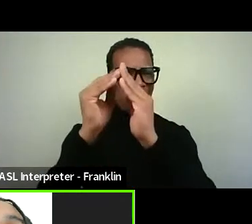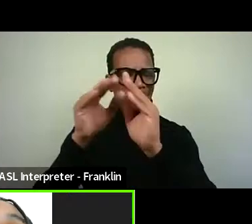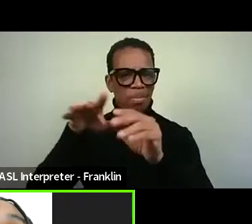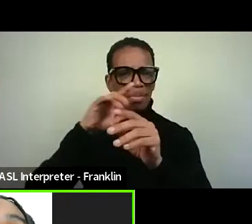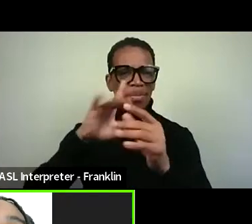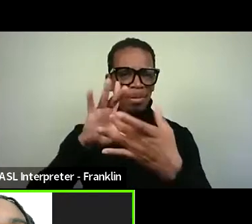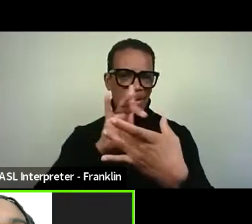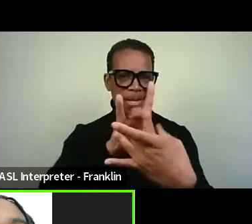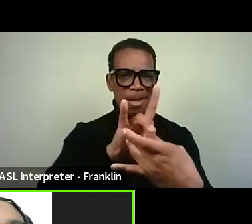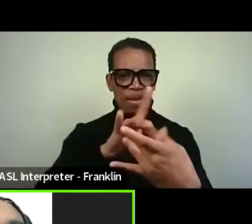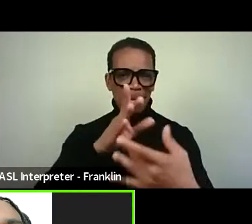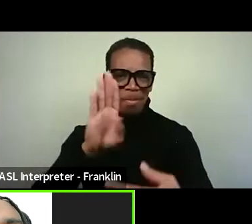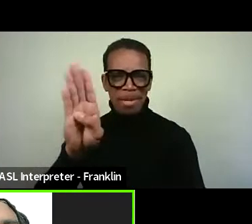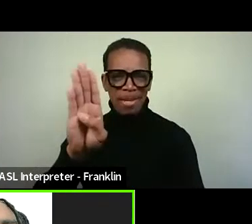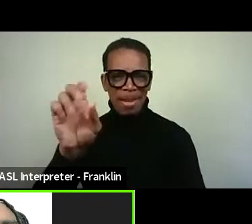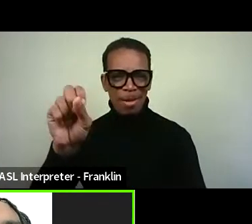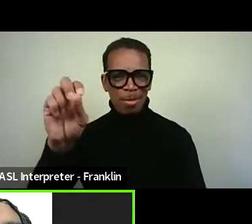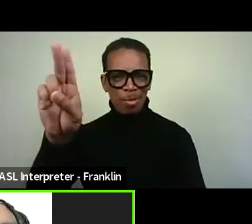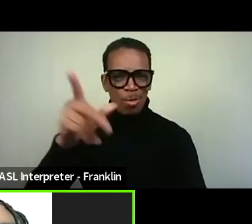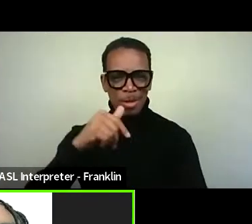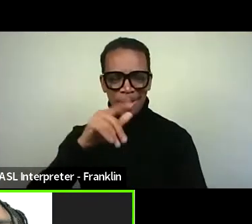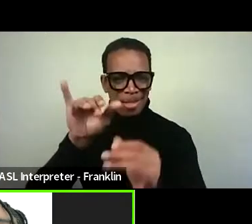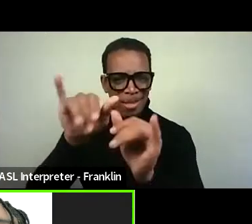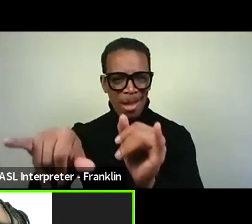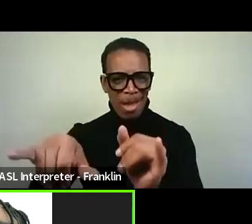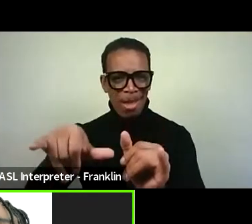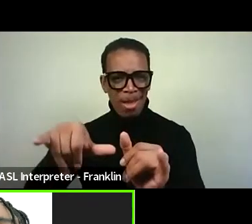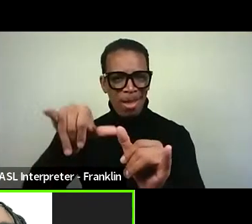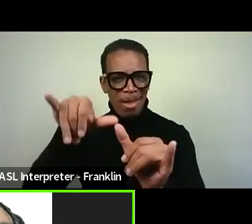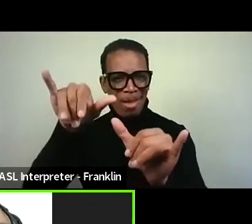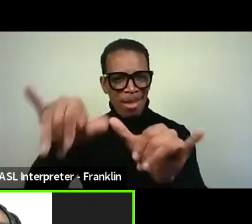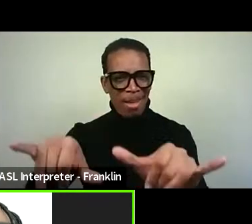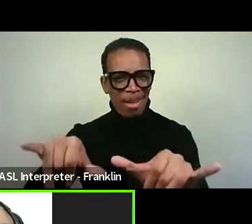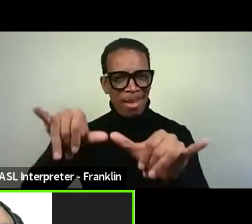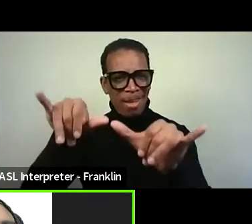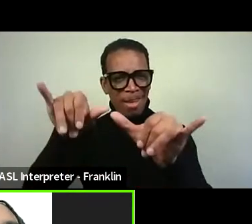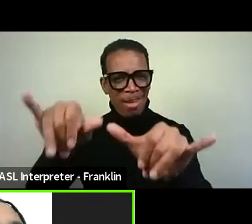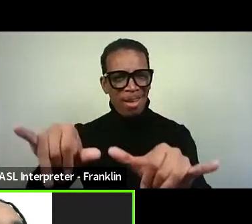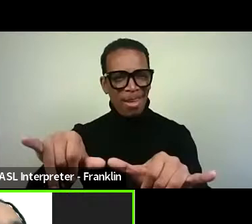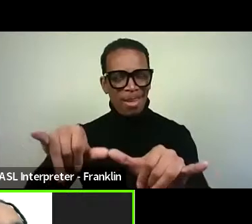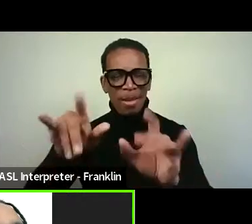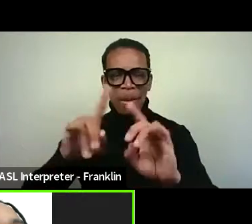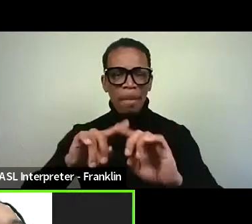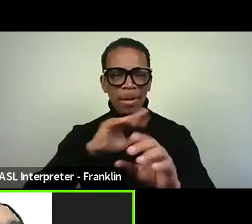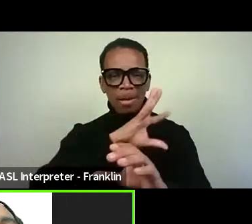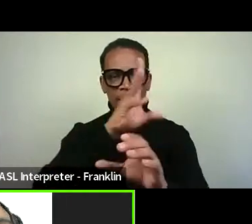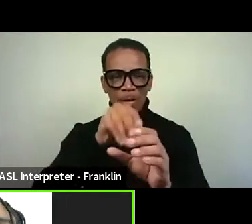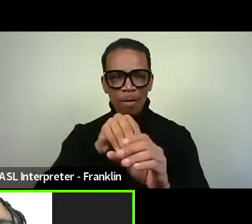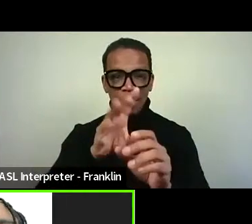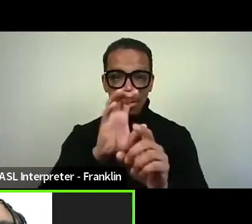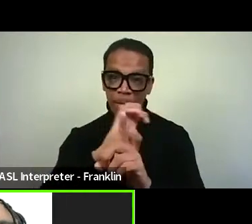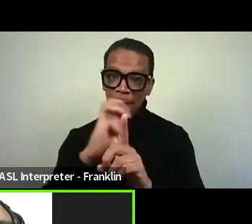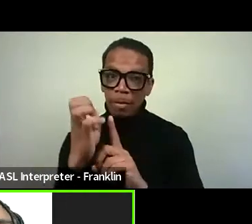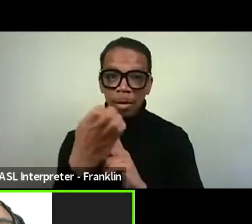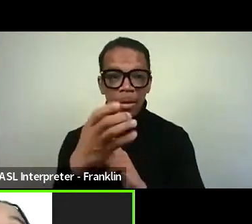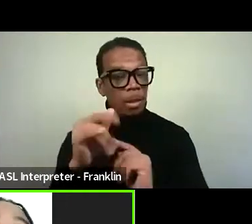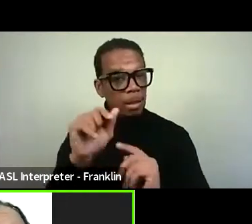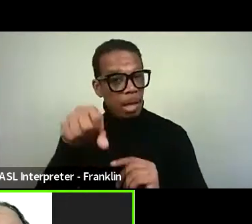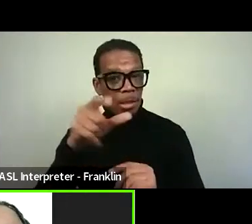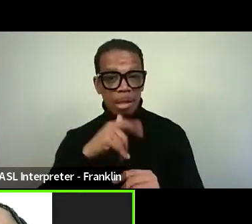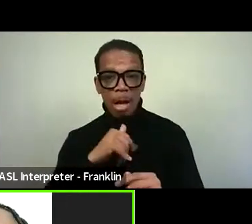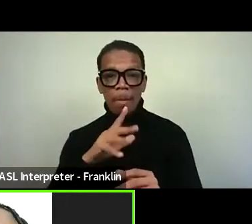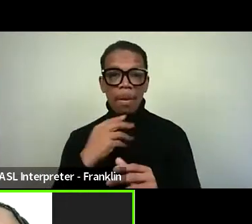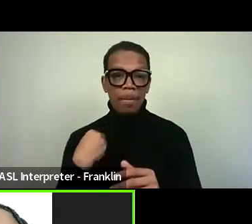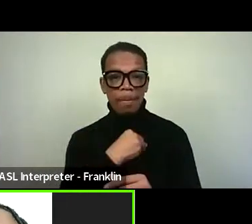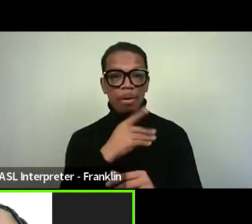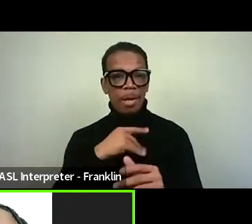be the best students and want to stay and have student retention, being part of an environment where, yes, I'm a member of this institution, I want